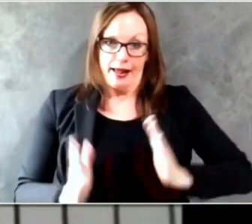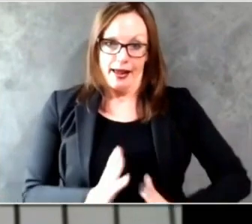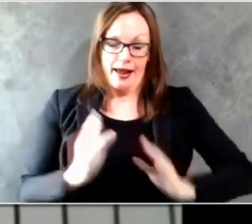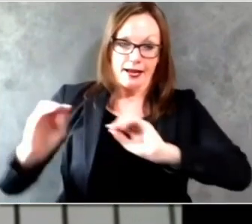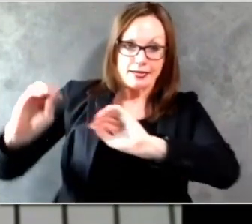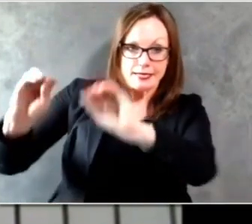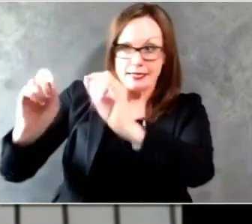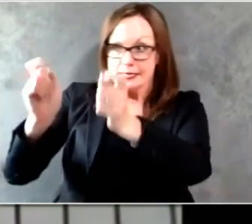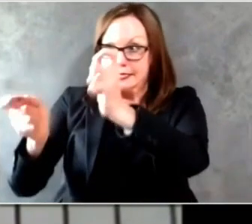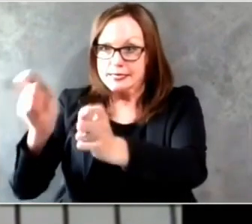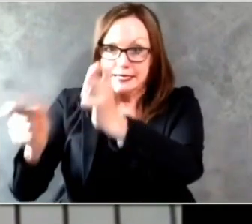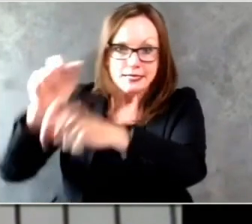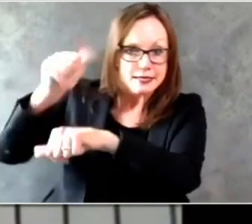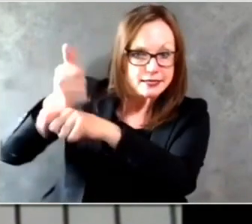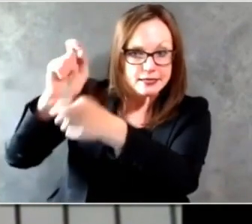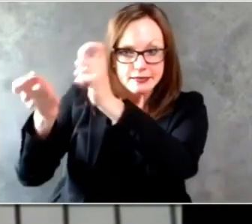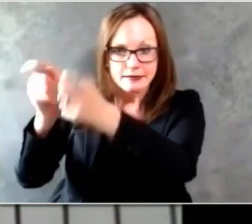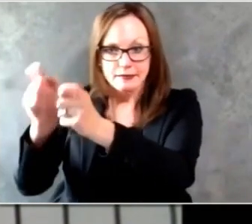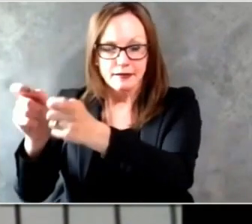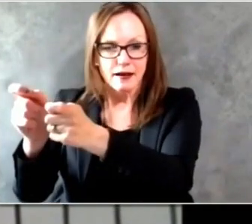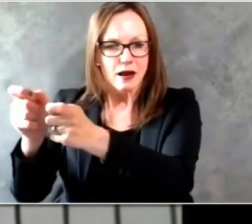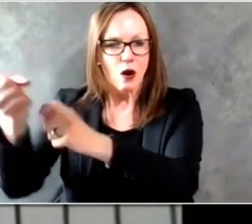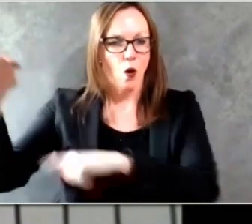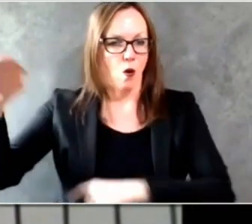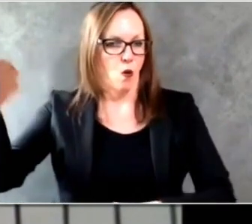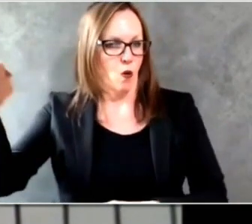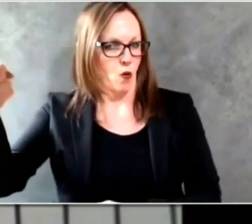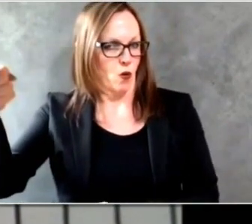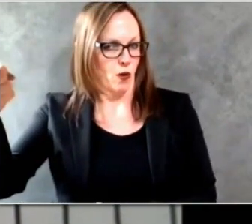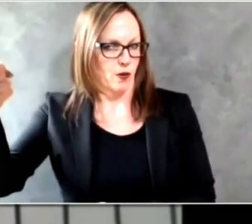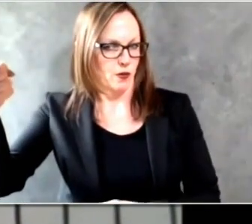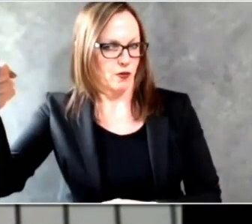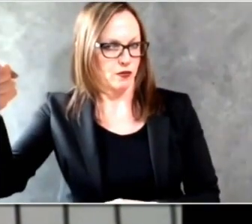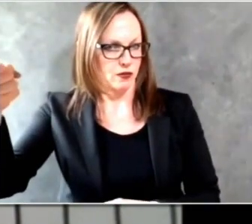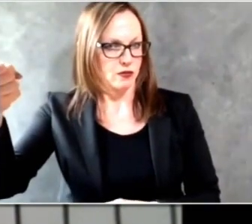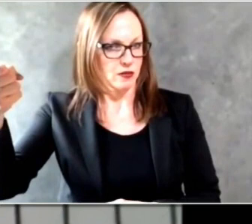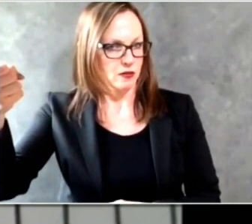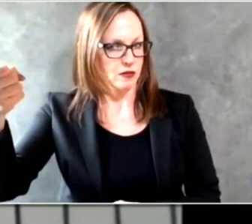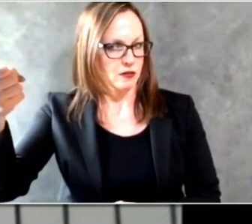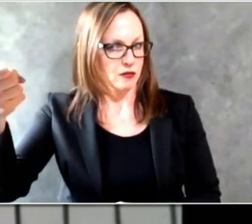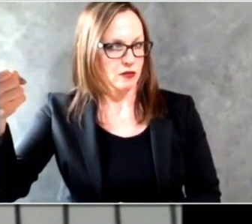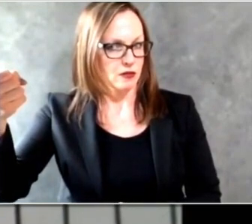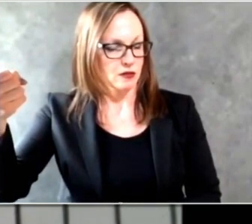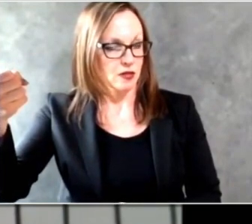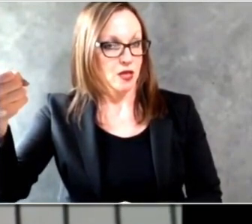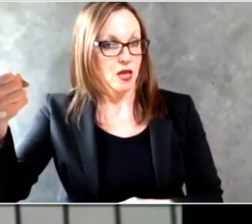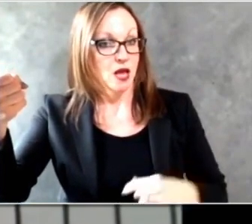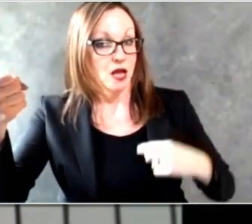Thank you. Thank you, Sean. Shemaine Mills from Wisconsin Public Radio. Shemaine?